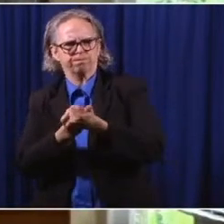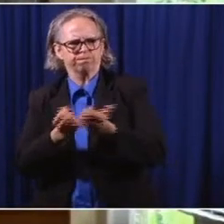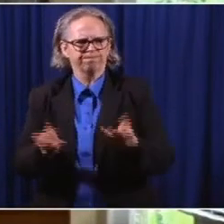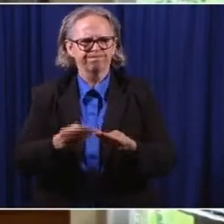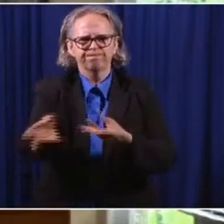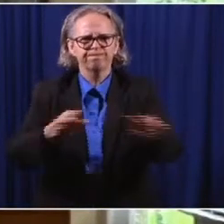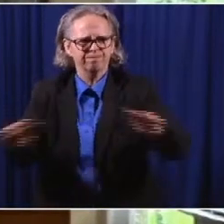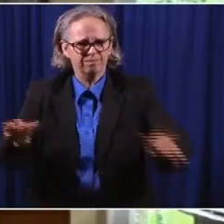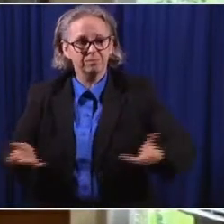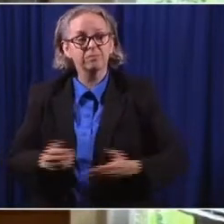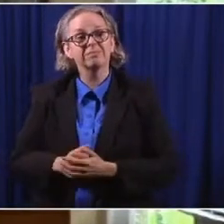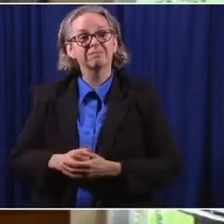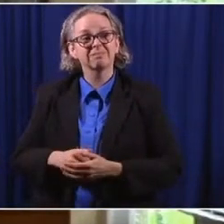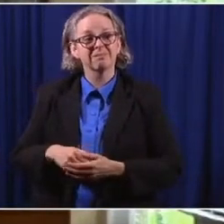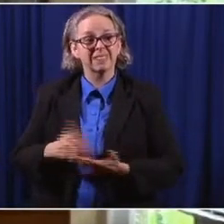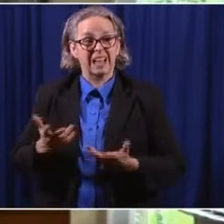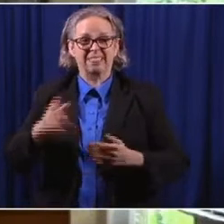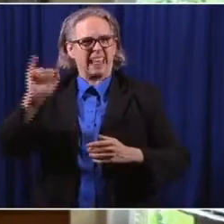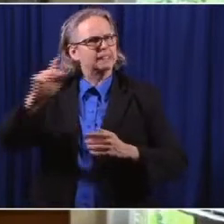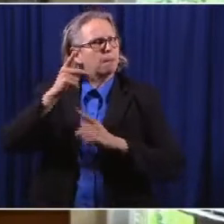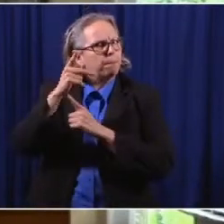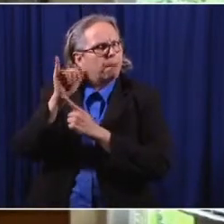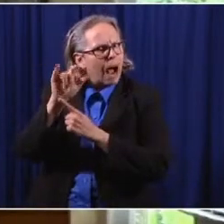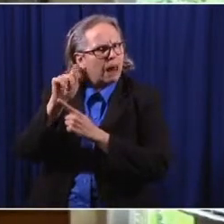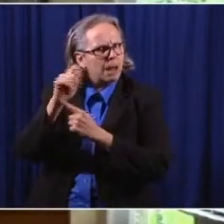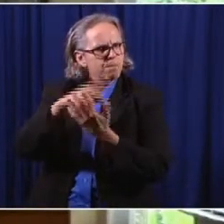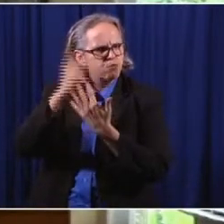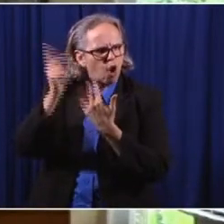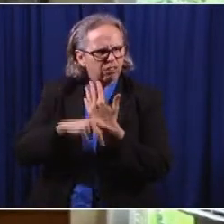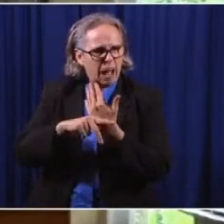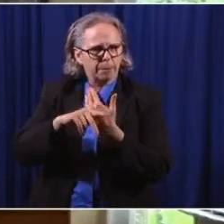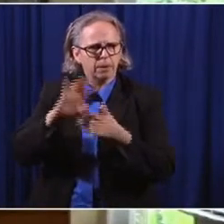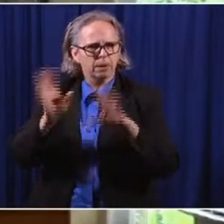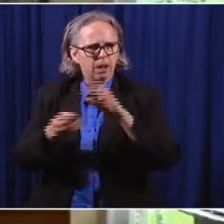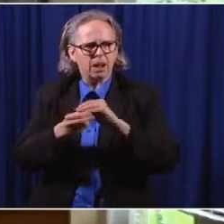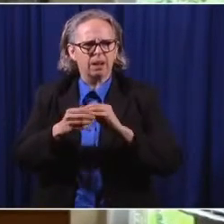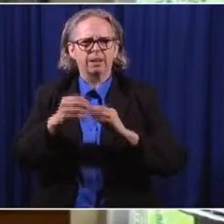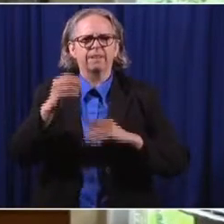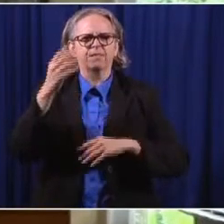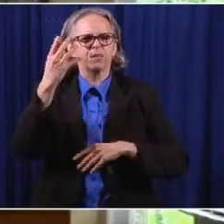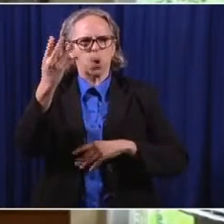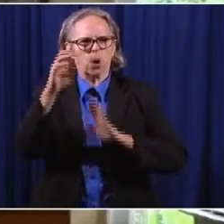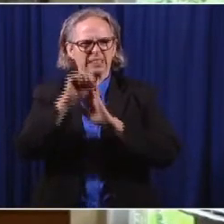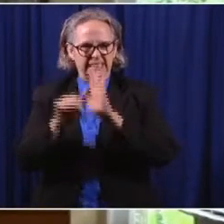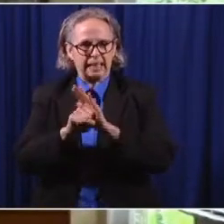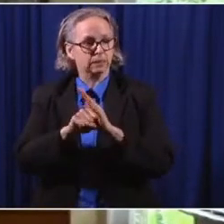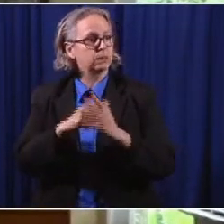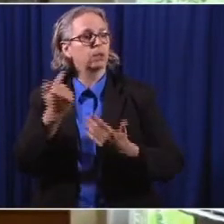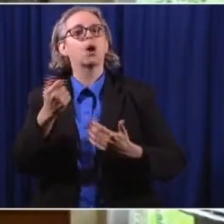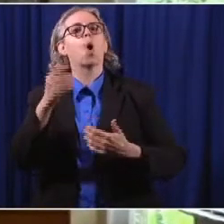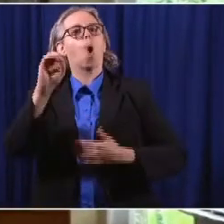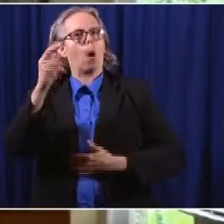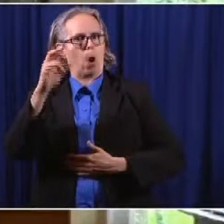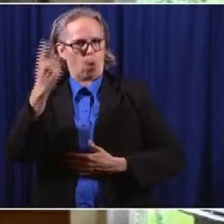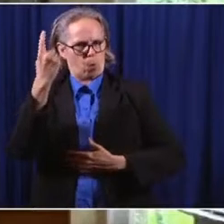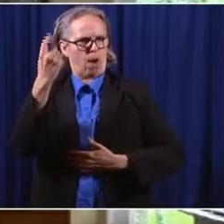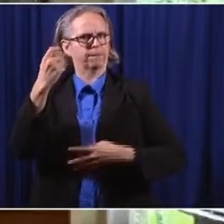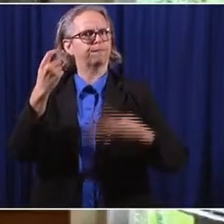this pilot. To learn more, and if anyone wants to apply, or you know of anyone who wants to apply,